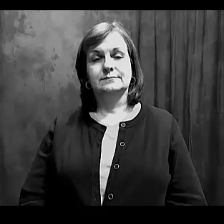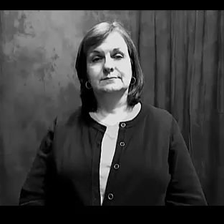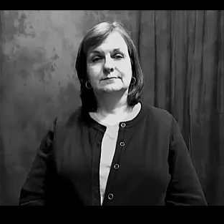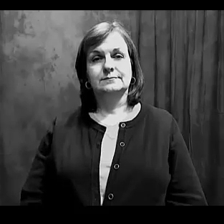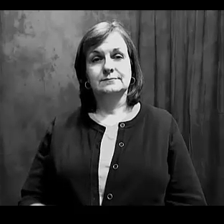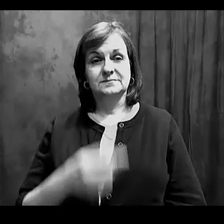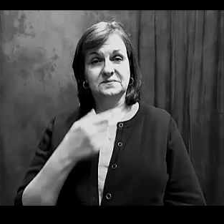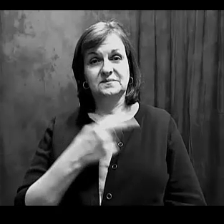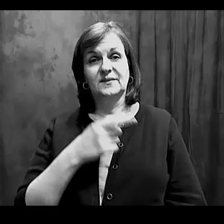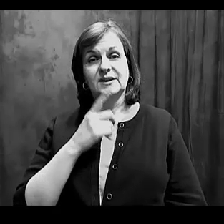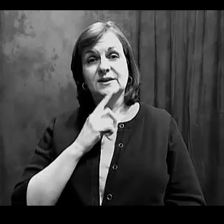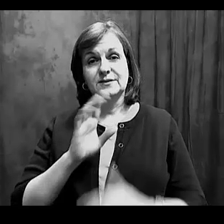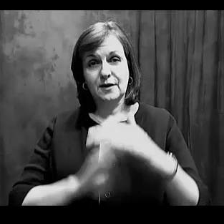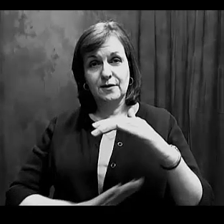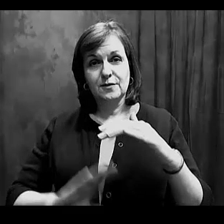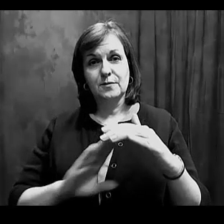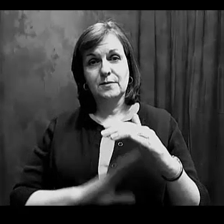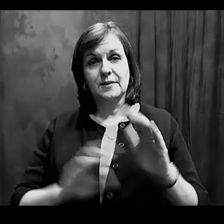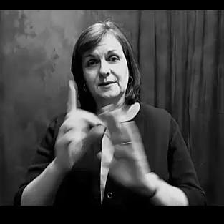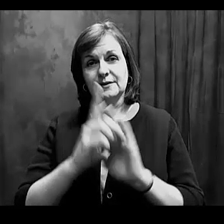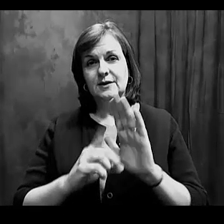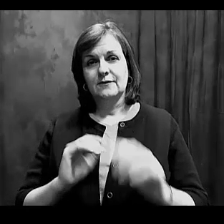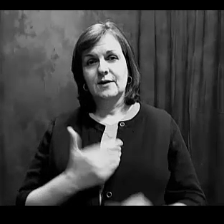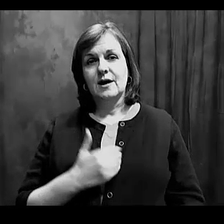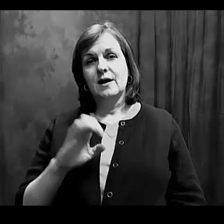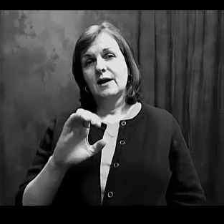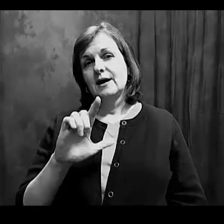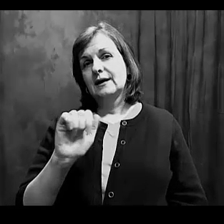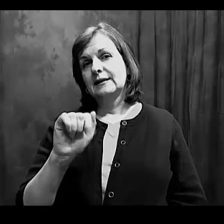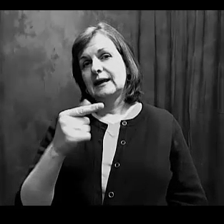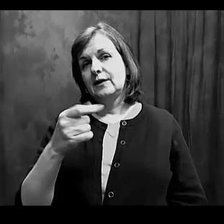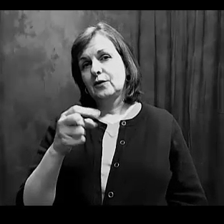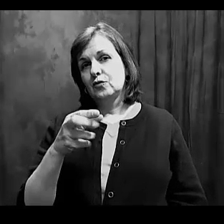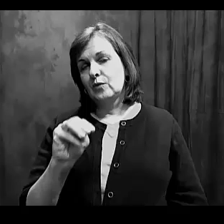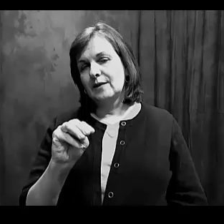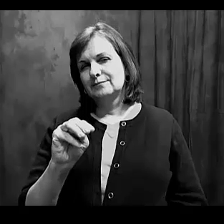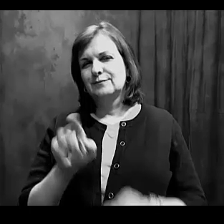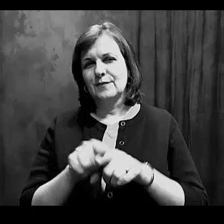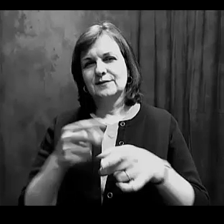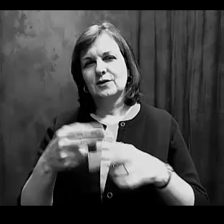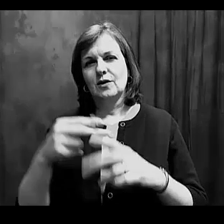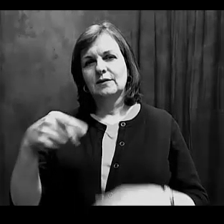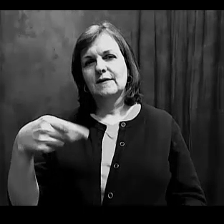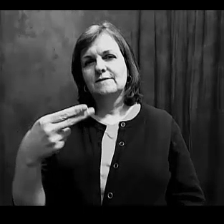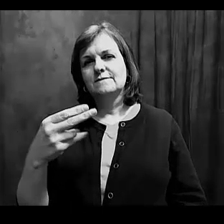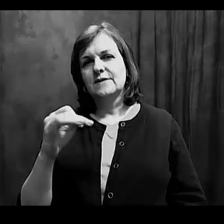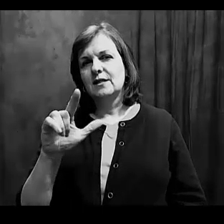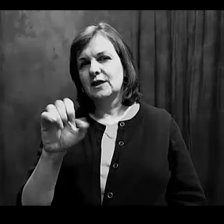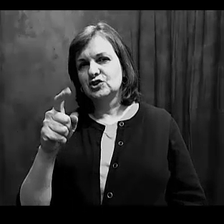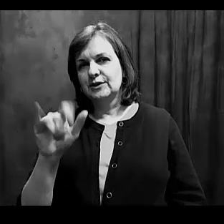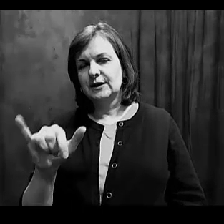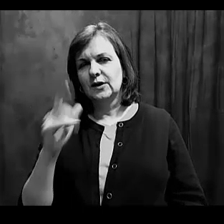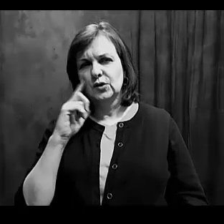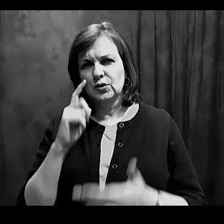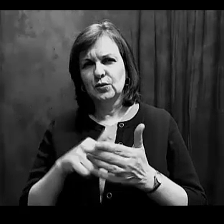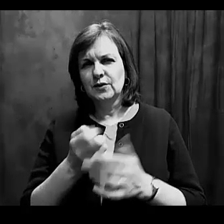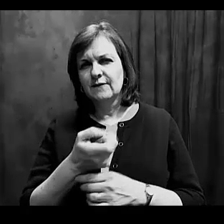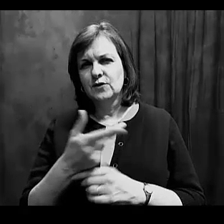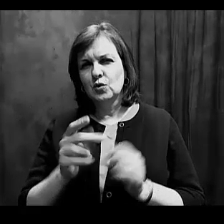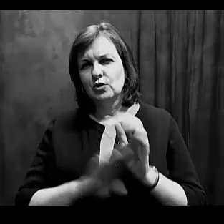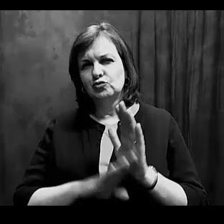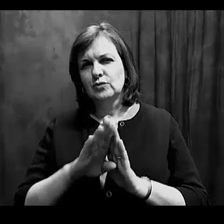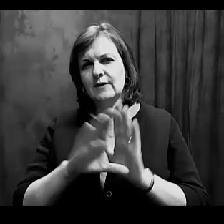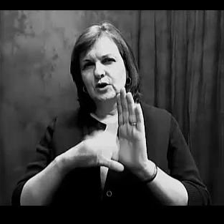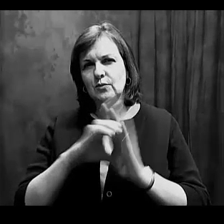This is the basic design of our cladogram or phylogeny that we're going to follow. You notice a few derived